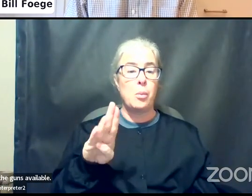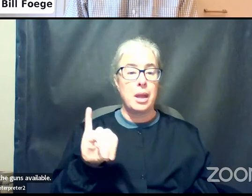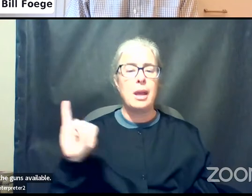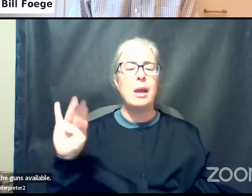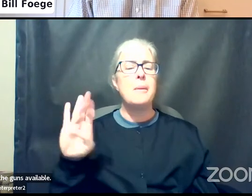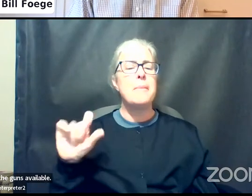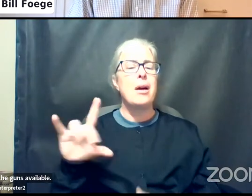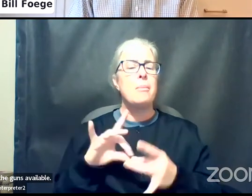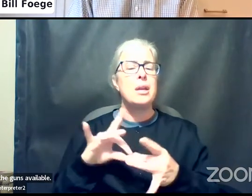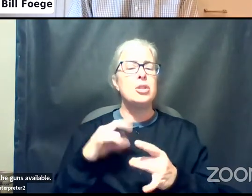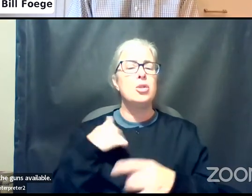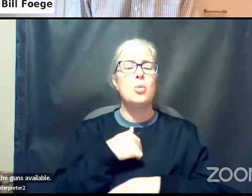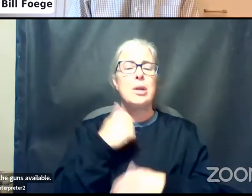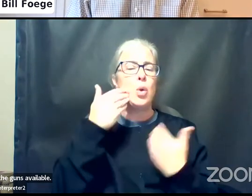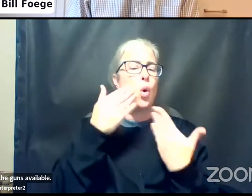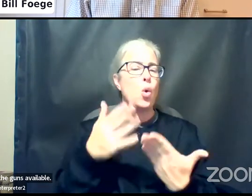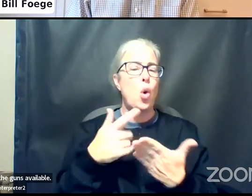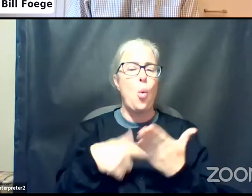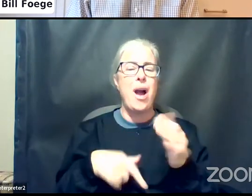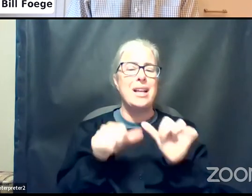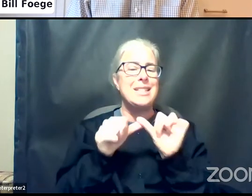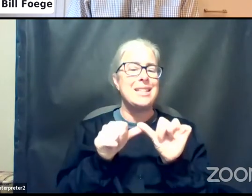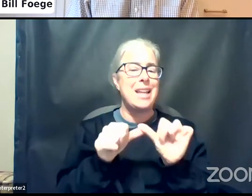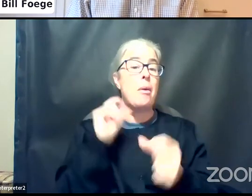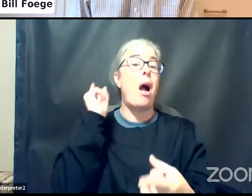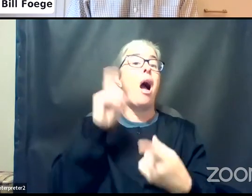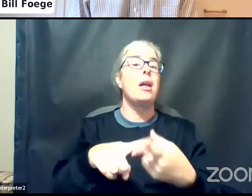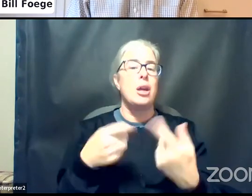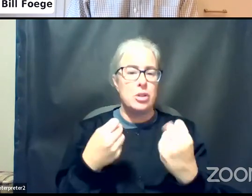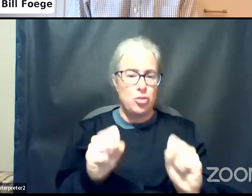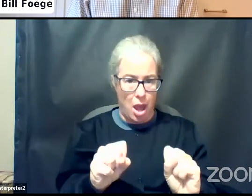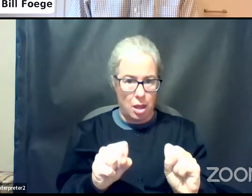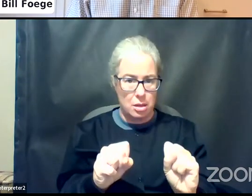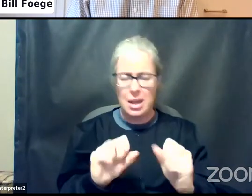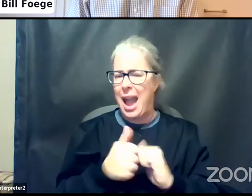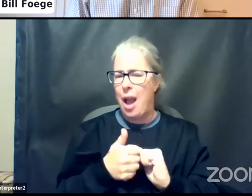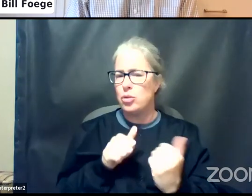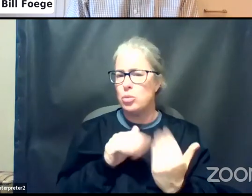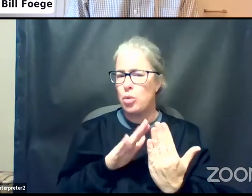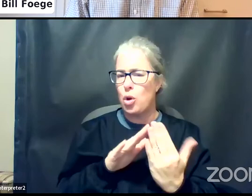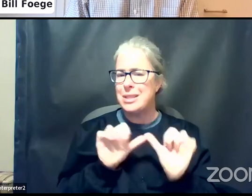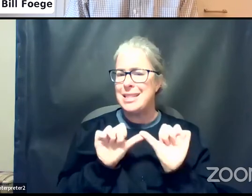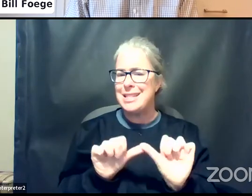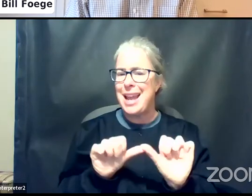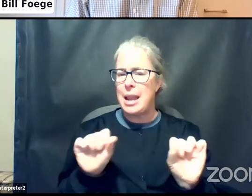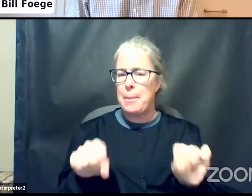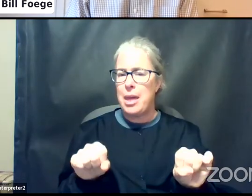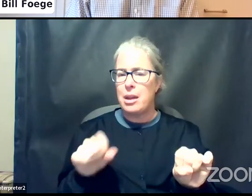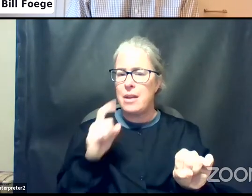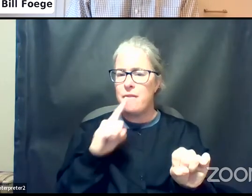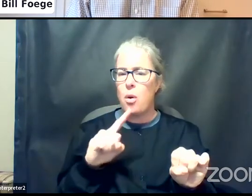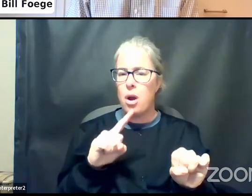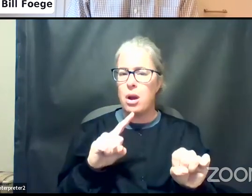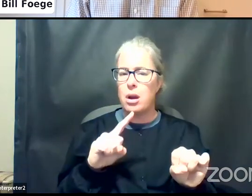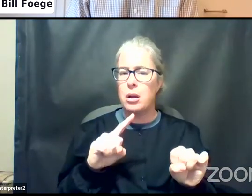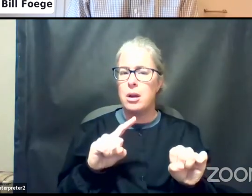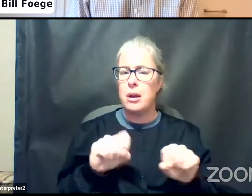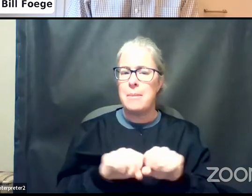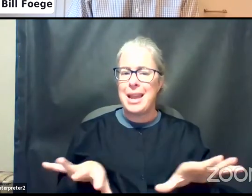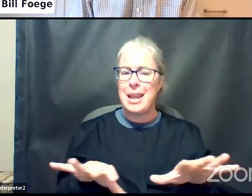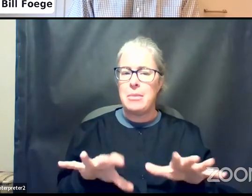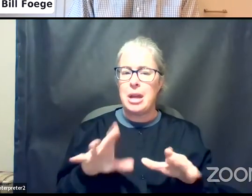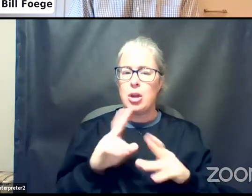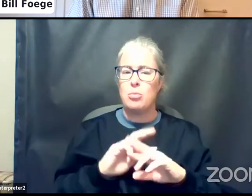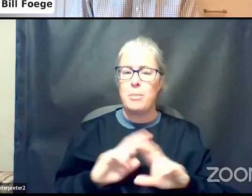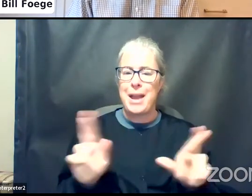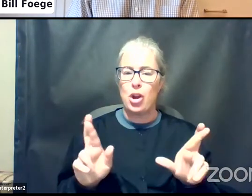mentions that we don't know what is sustainable till we try how would you approach sustainability for pandemic preparedness in